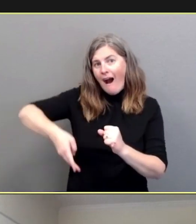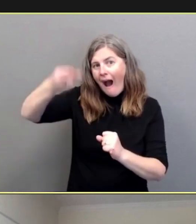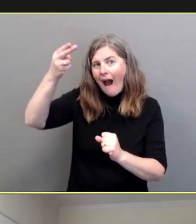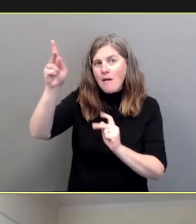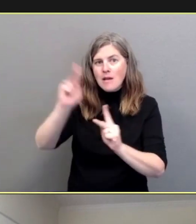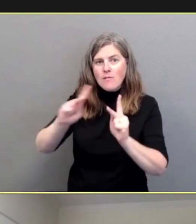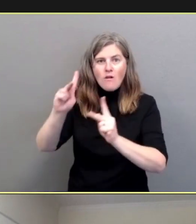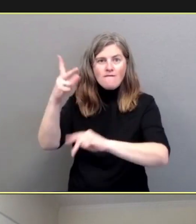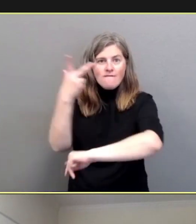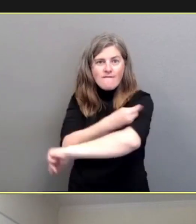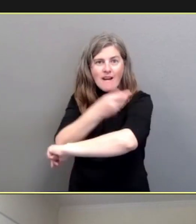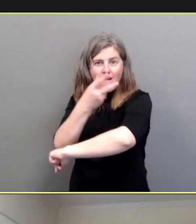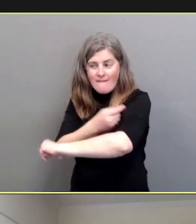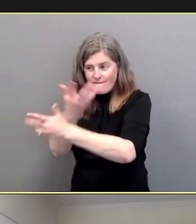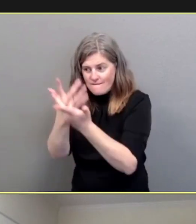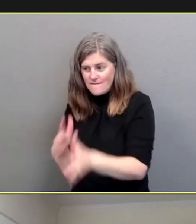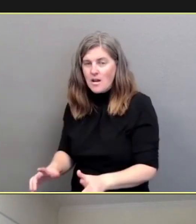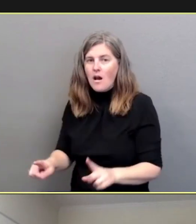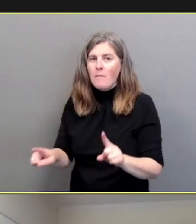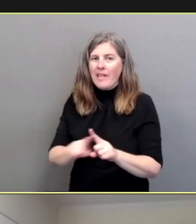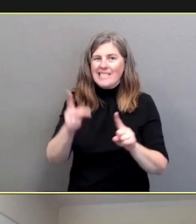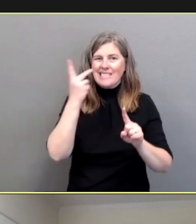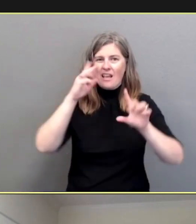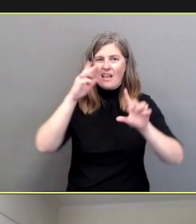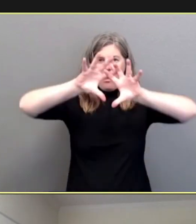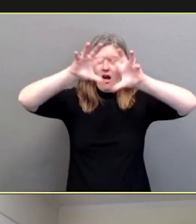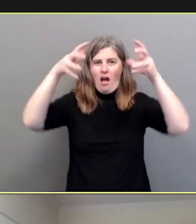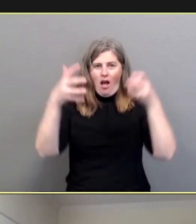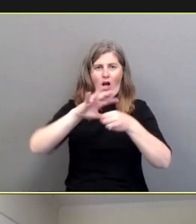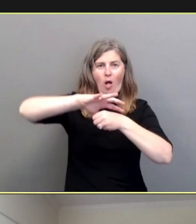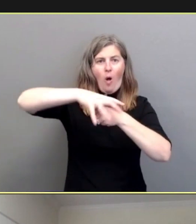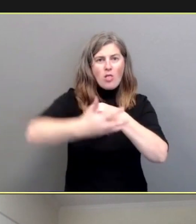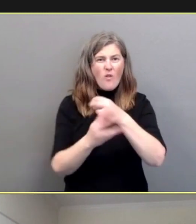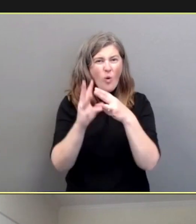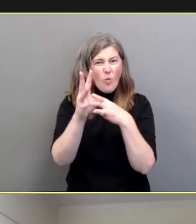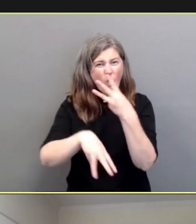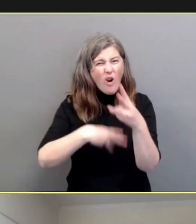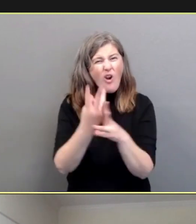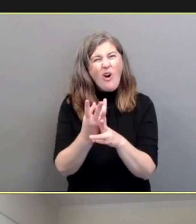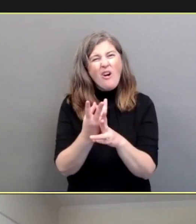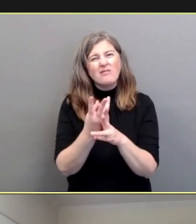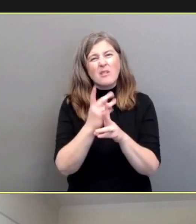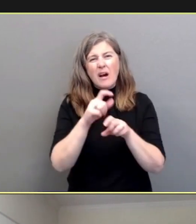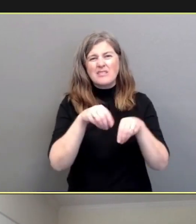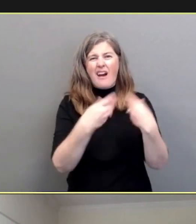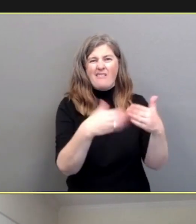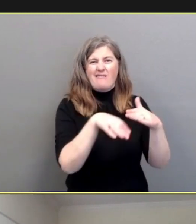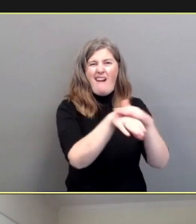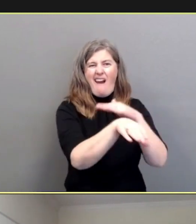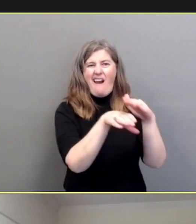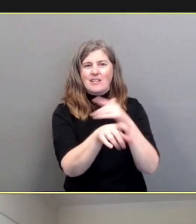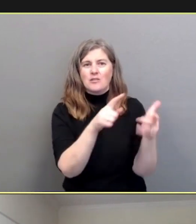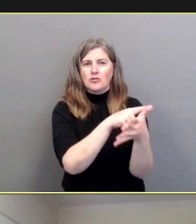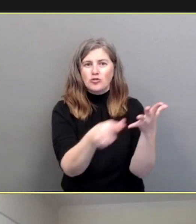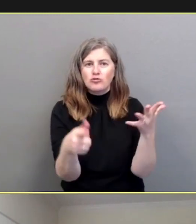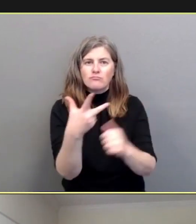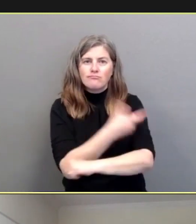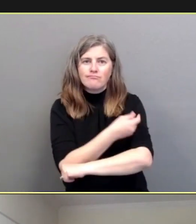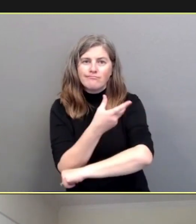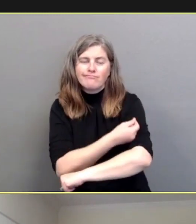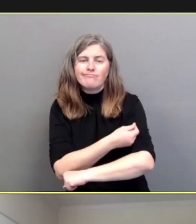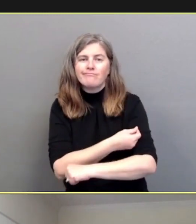States. And we need to see the globe, around the globe, people need access to these